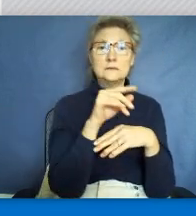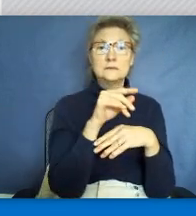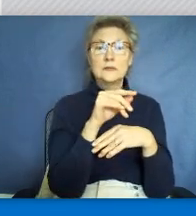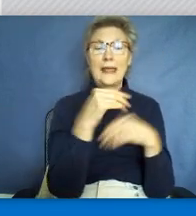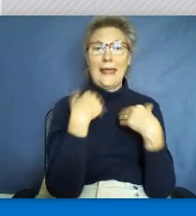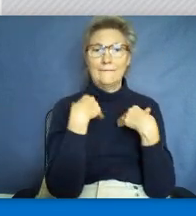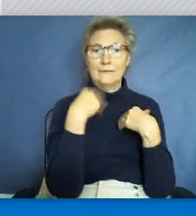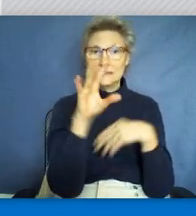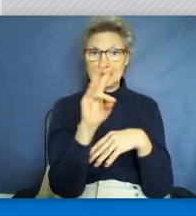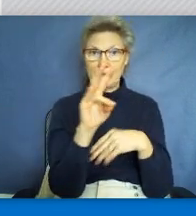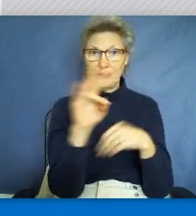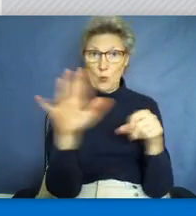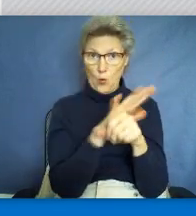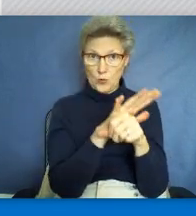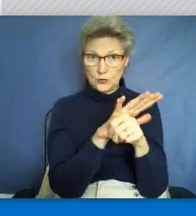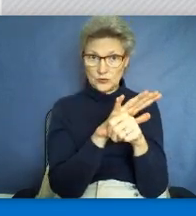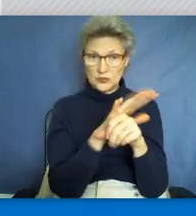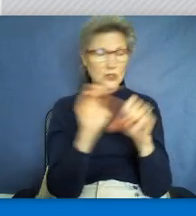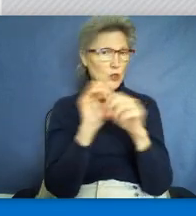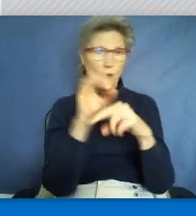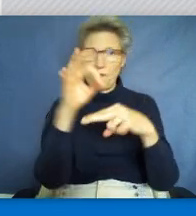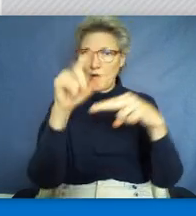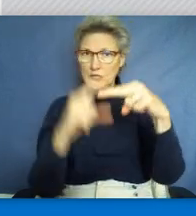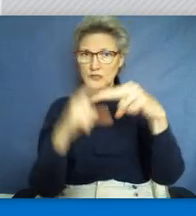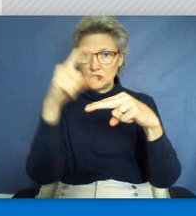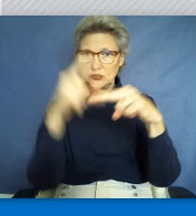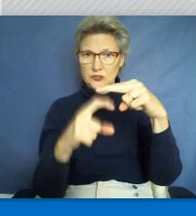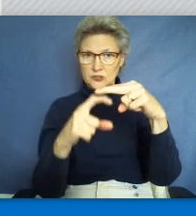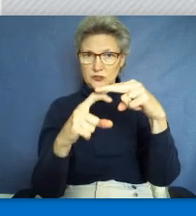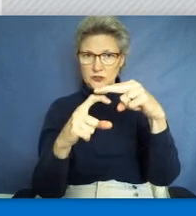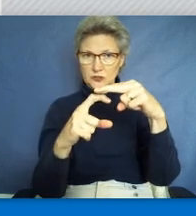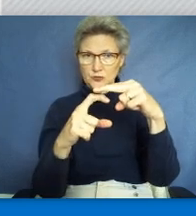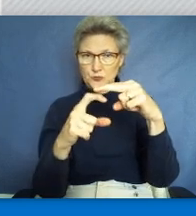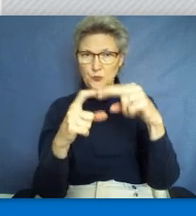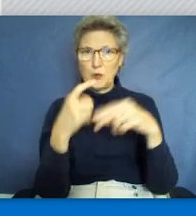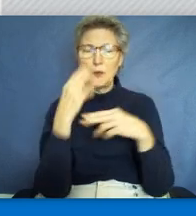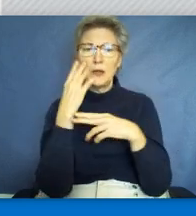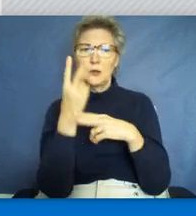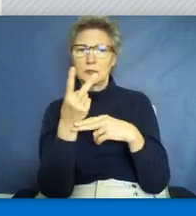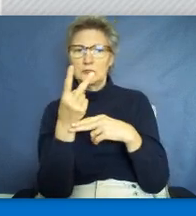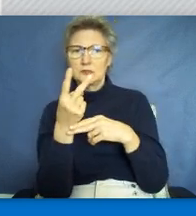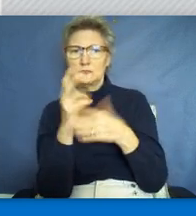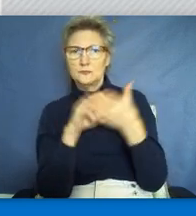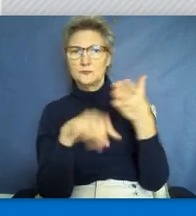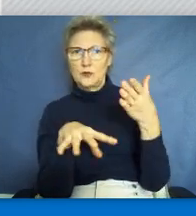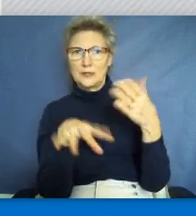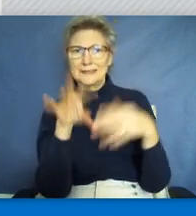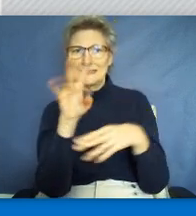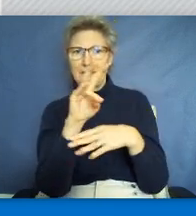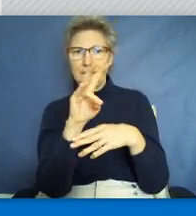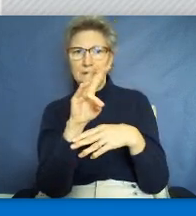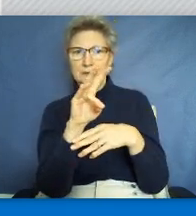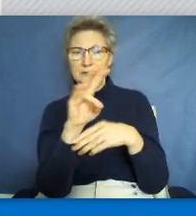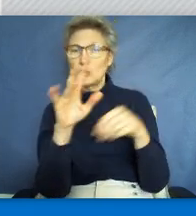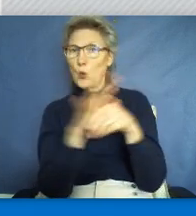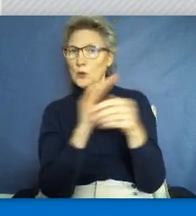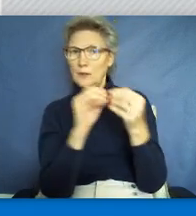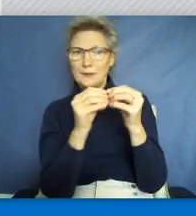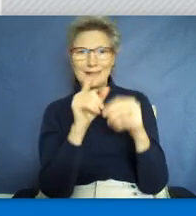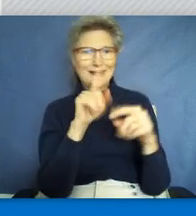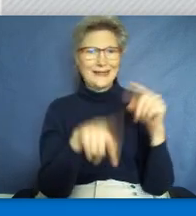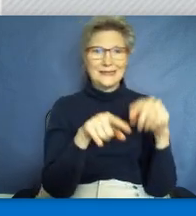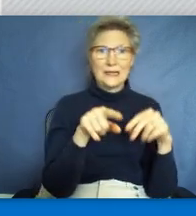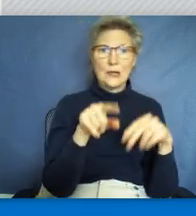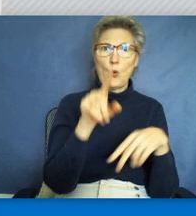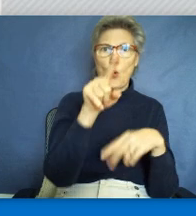we have no fractional pieces when we look to subtract 7, and we can't take 1/3